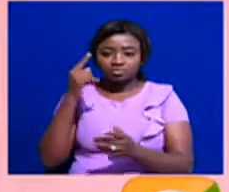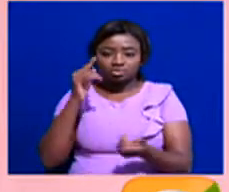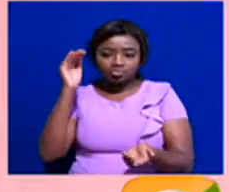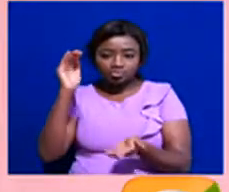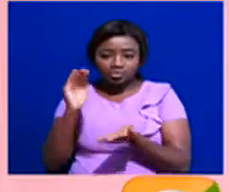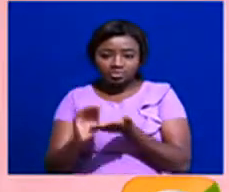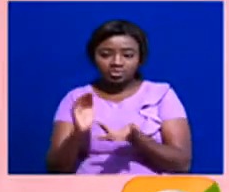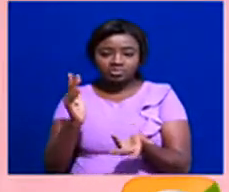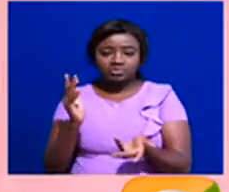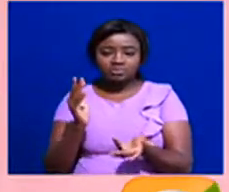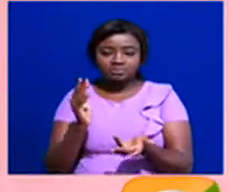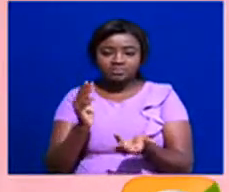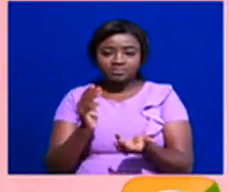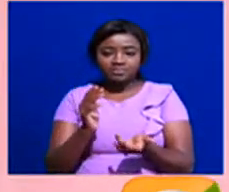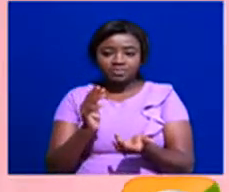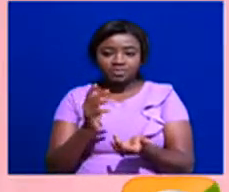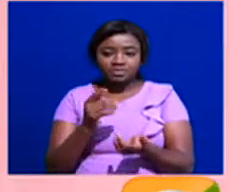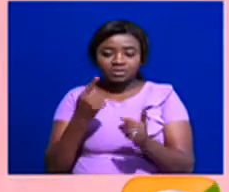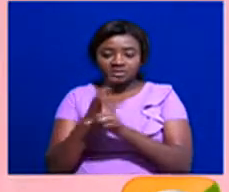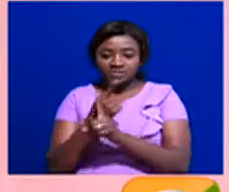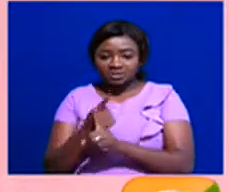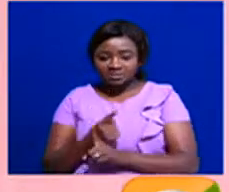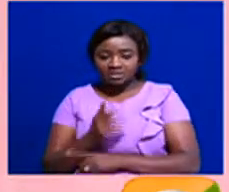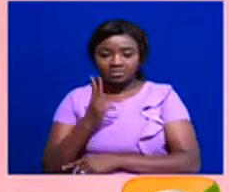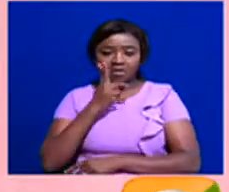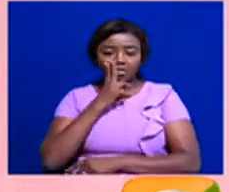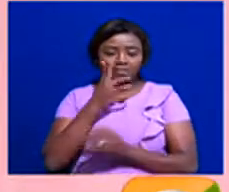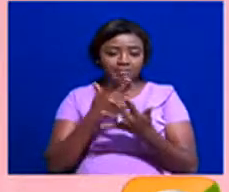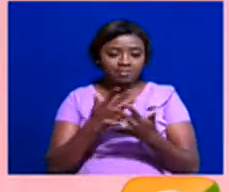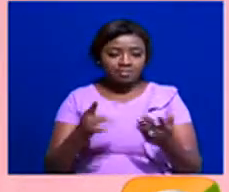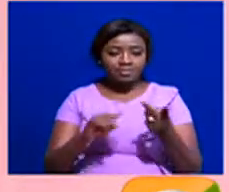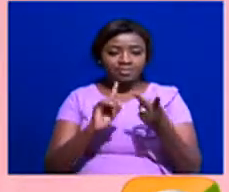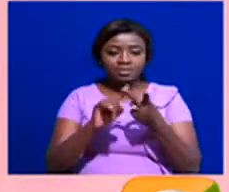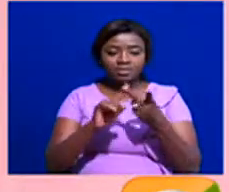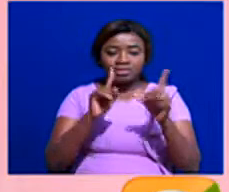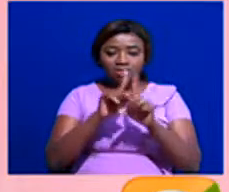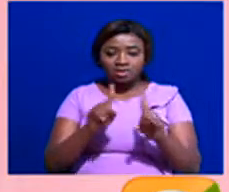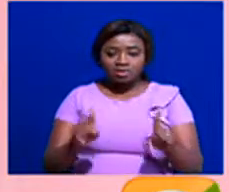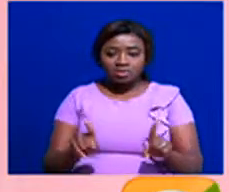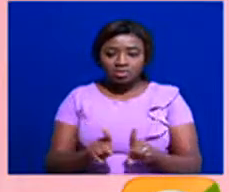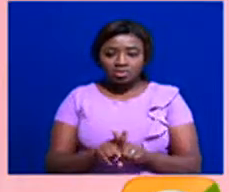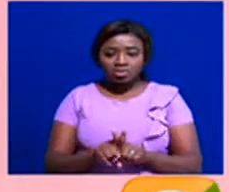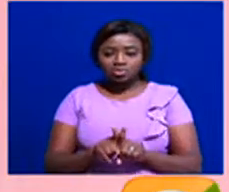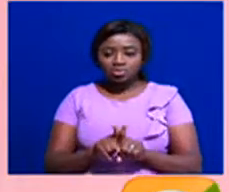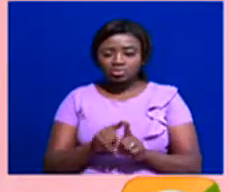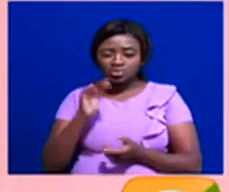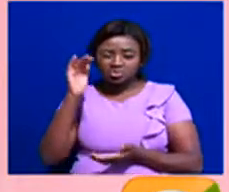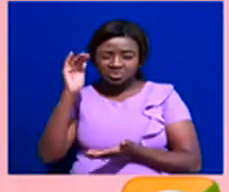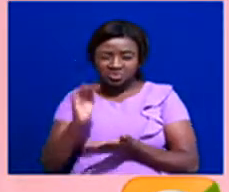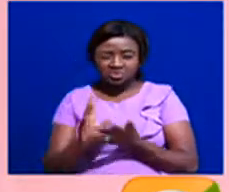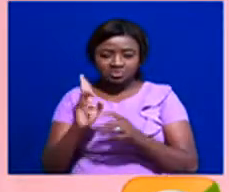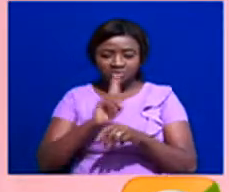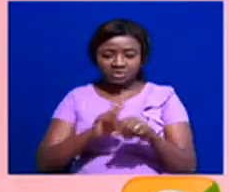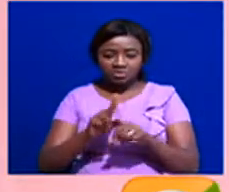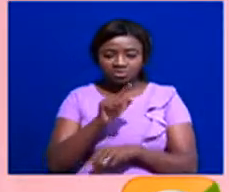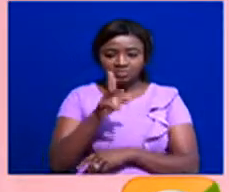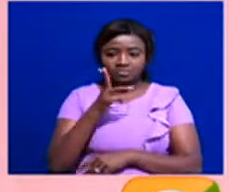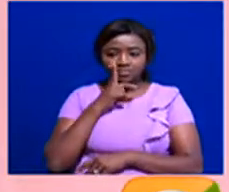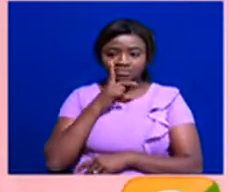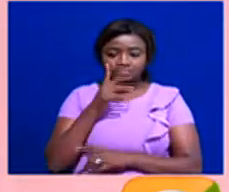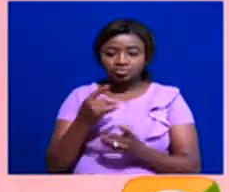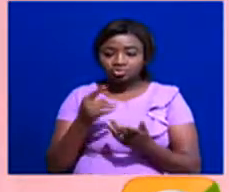demand for tobacco products. It also has provisions to reduce supply of tobacco products. So among the